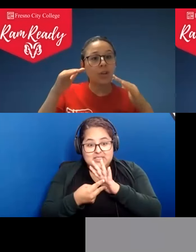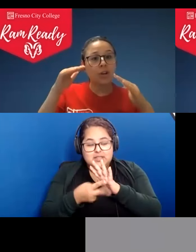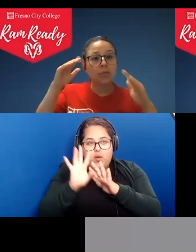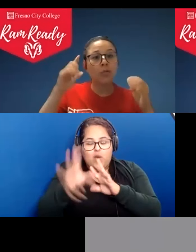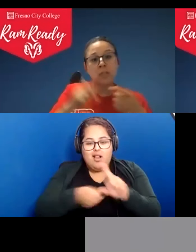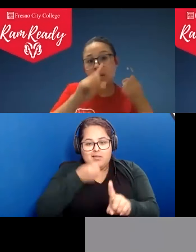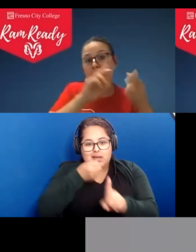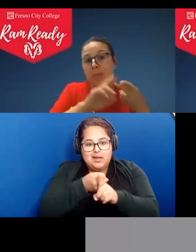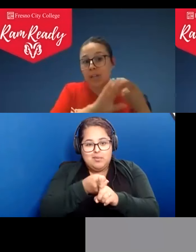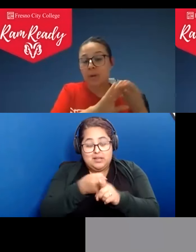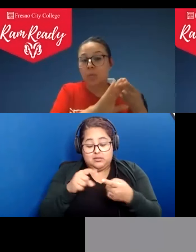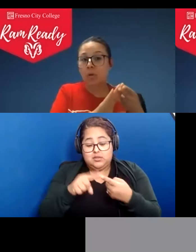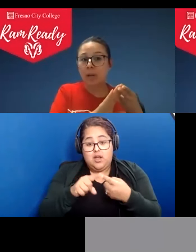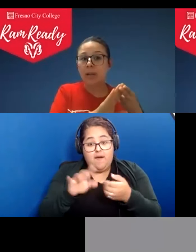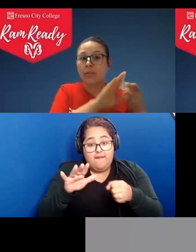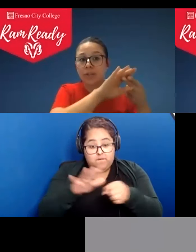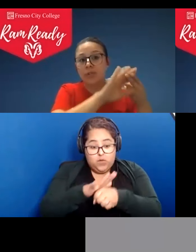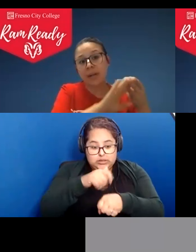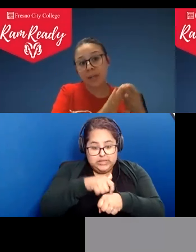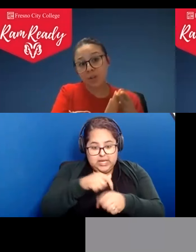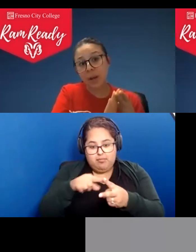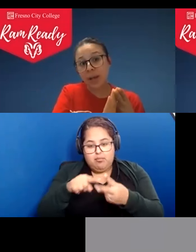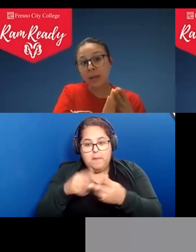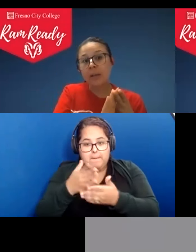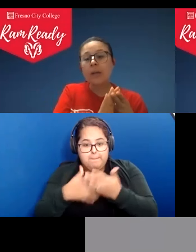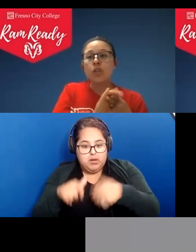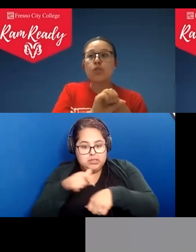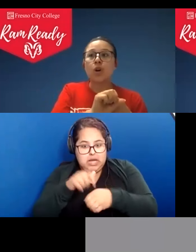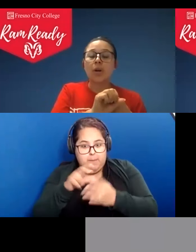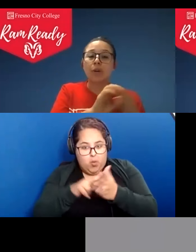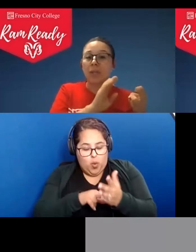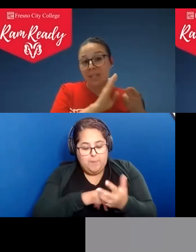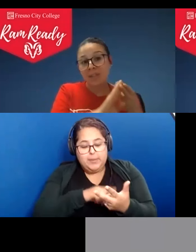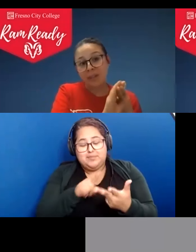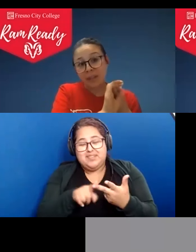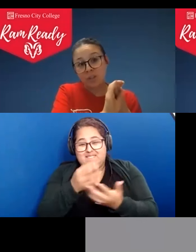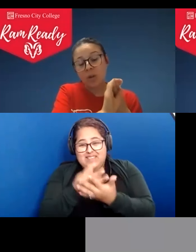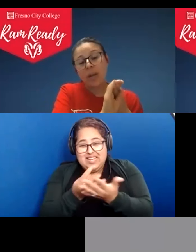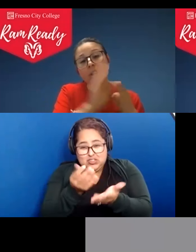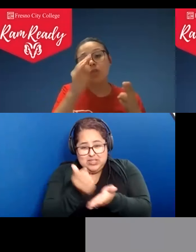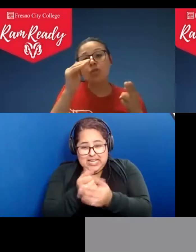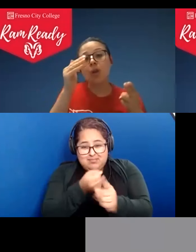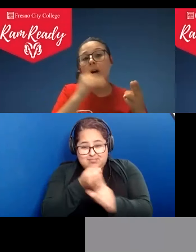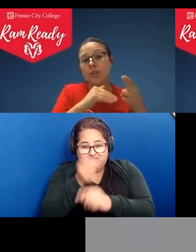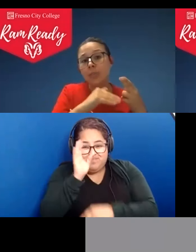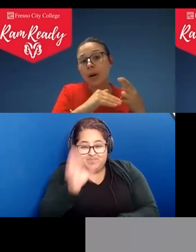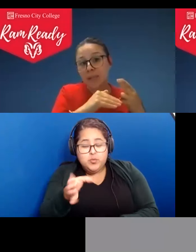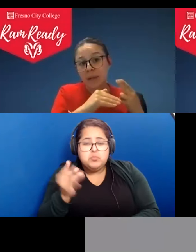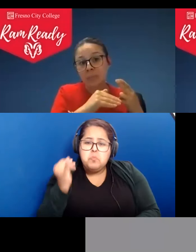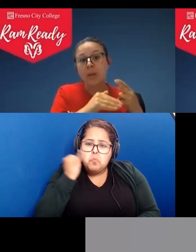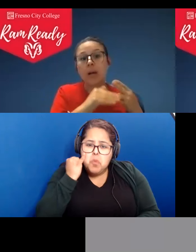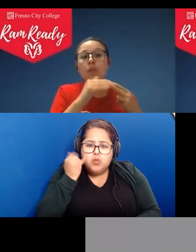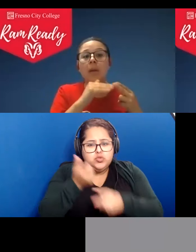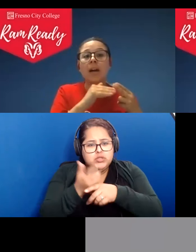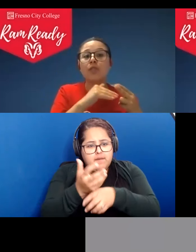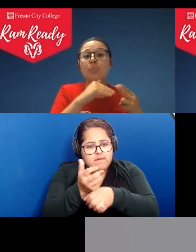affects your full-time and part-time enrollment. It affects your financial aid. So if you're receiving financial aid and you drop under